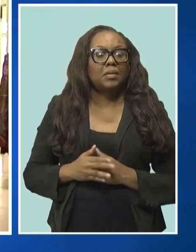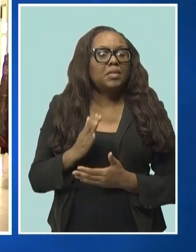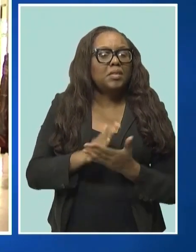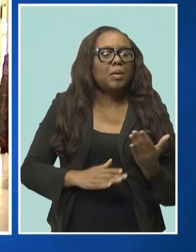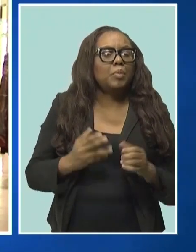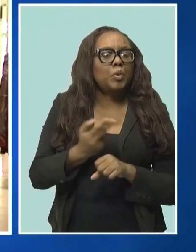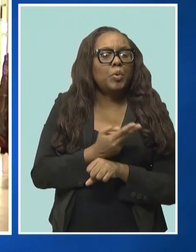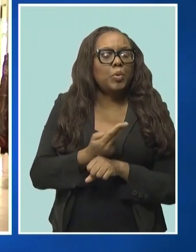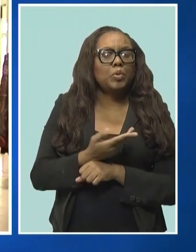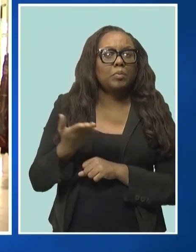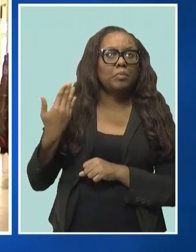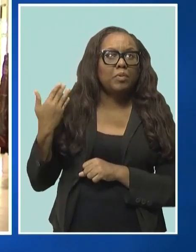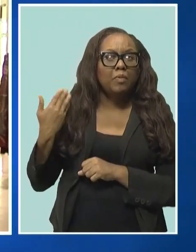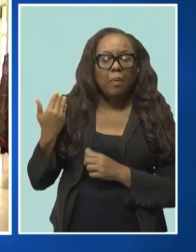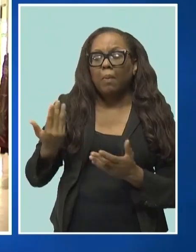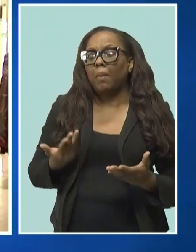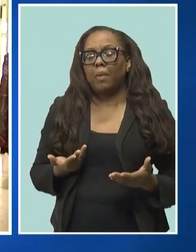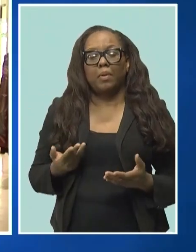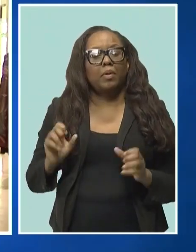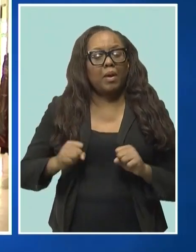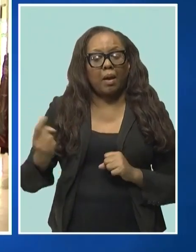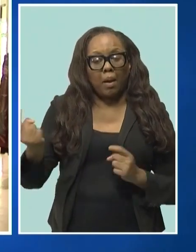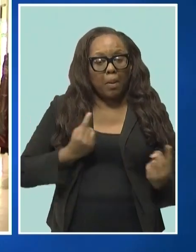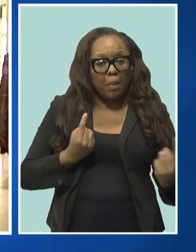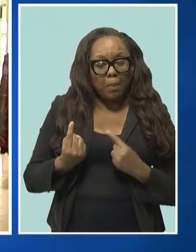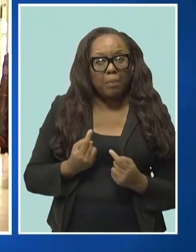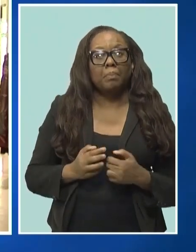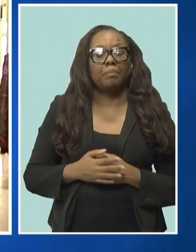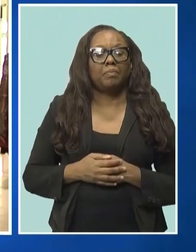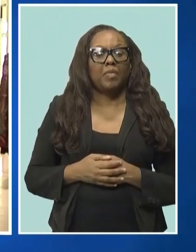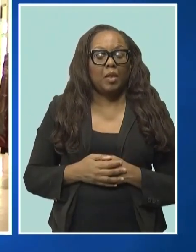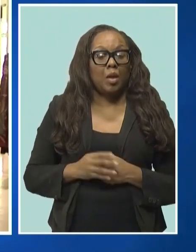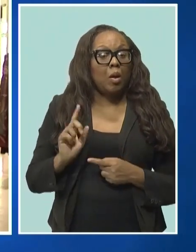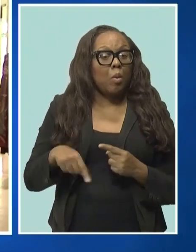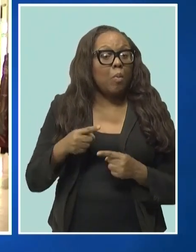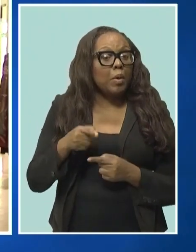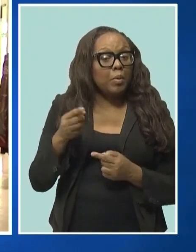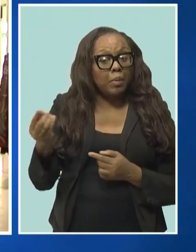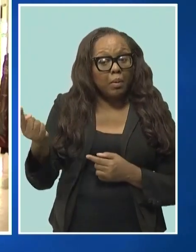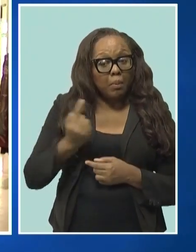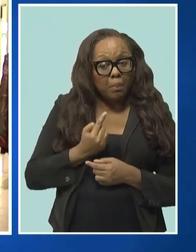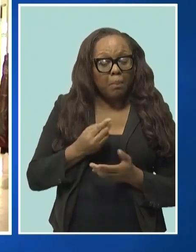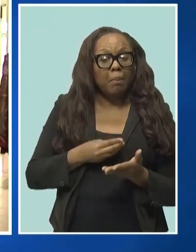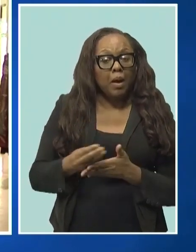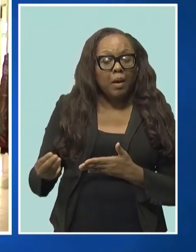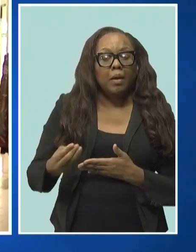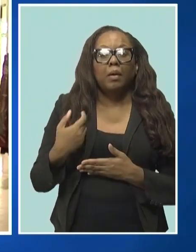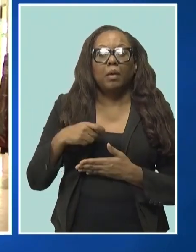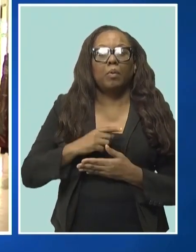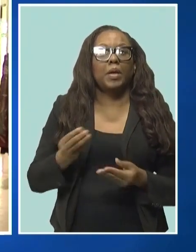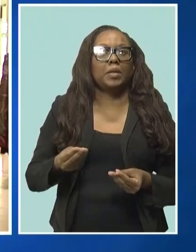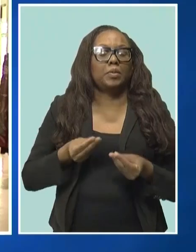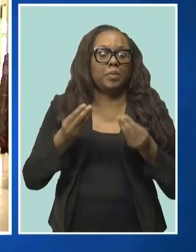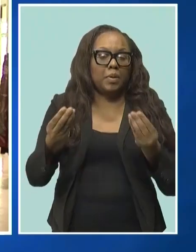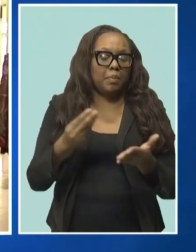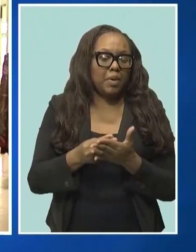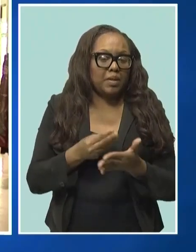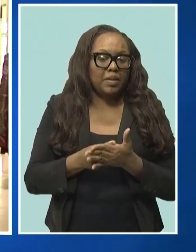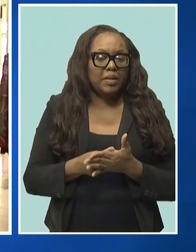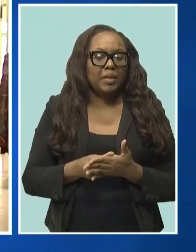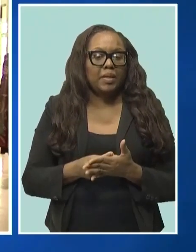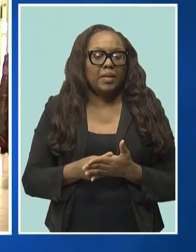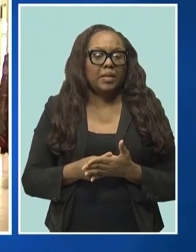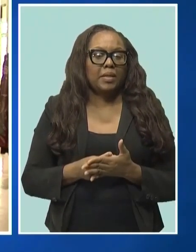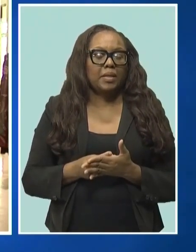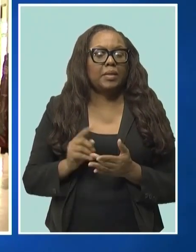divert items from the landfill. We donate proceeds, part of the proceeds, to 17 local charities. So basically, we're part of